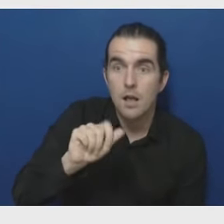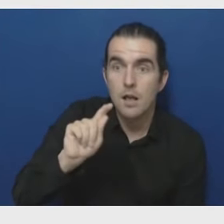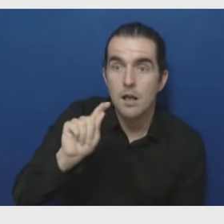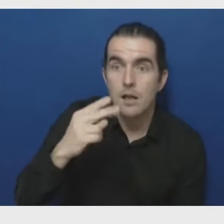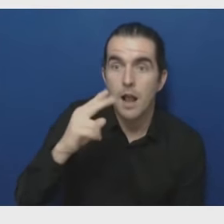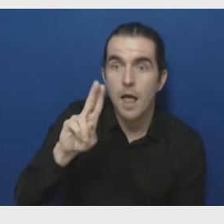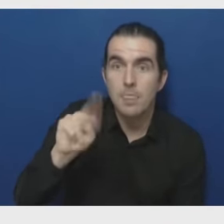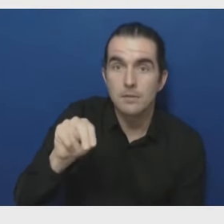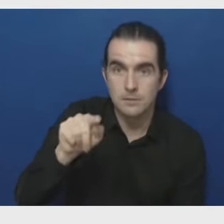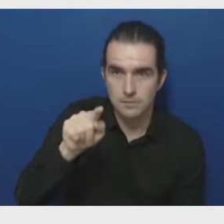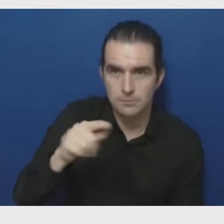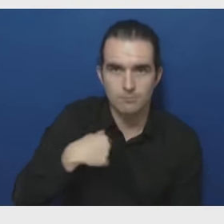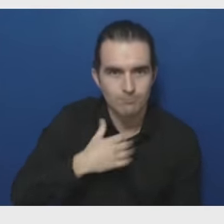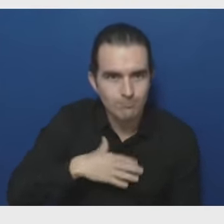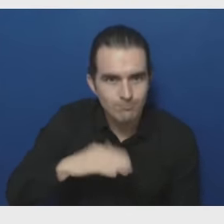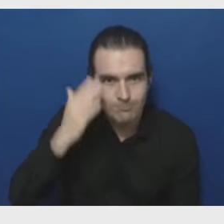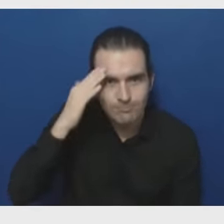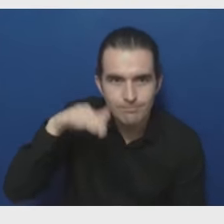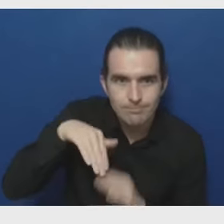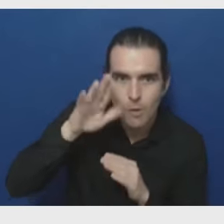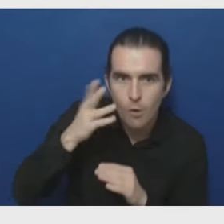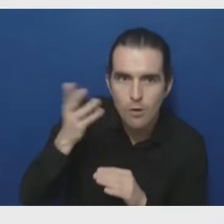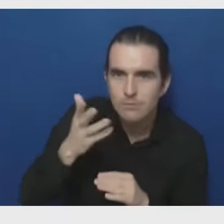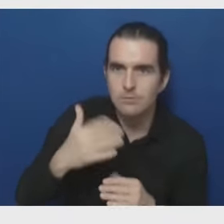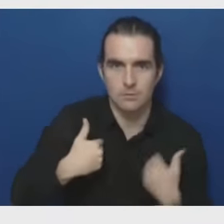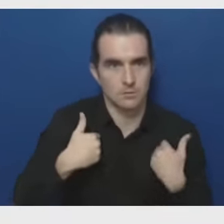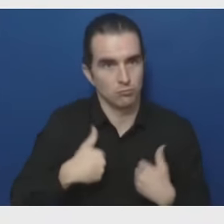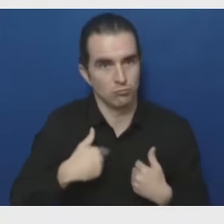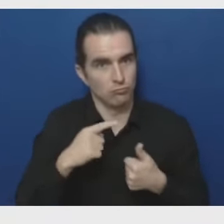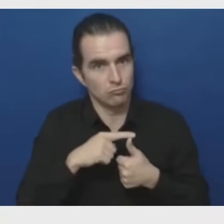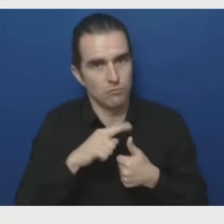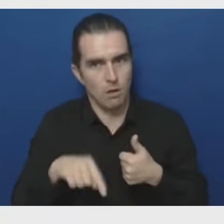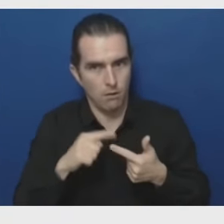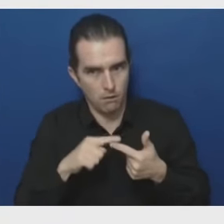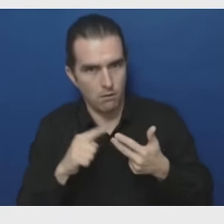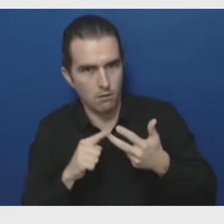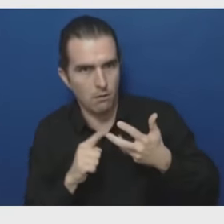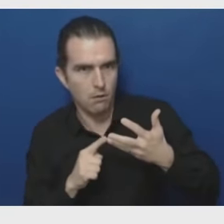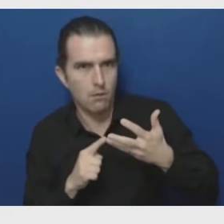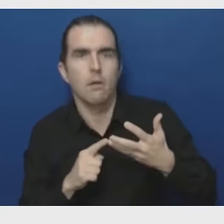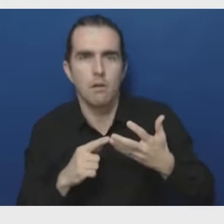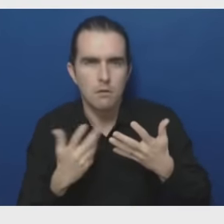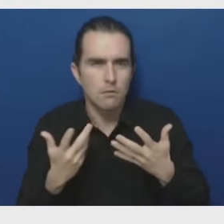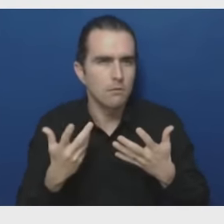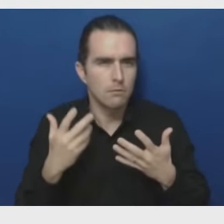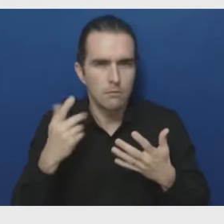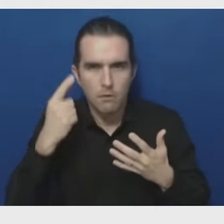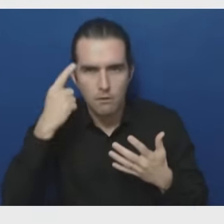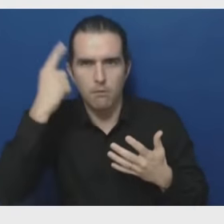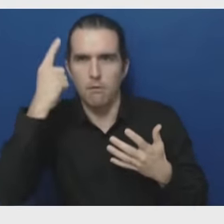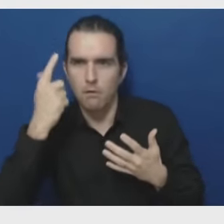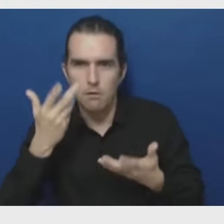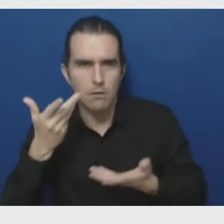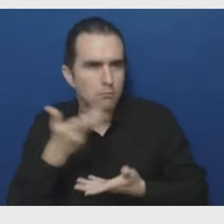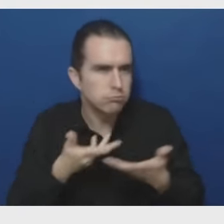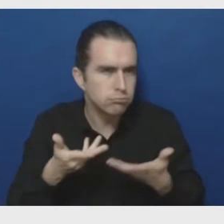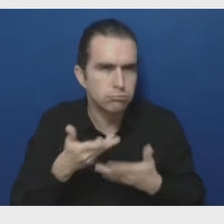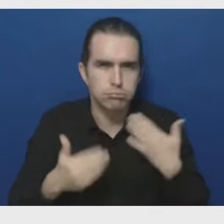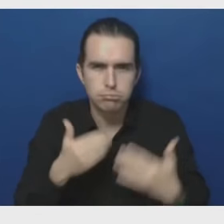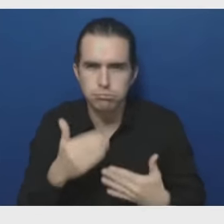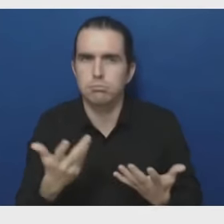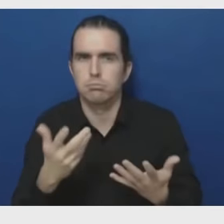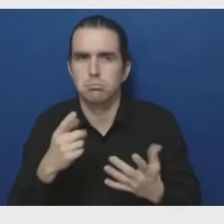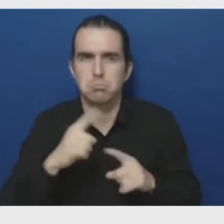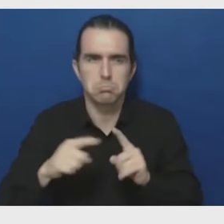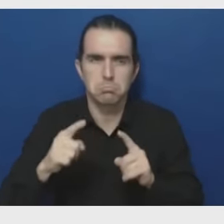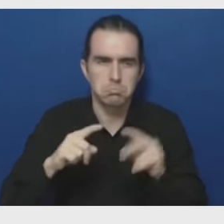through the intersectional lens. So over to you, Nathan. Hi, Ernest. Hi, everyone. It's really great to be here, and hopefully we'll get to